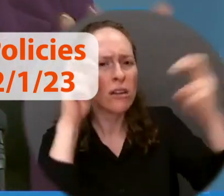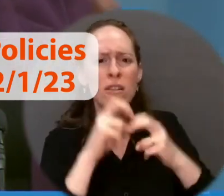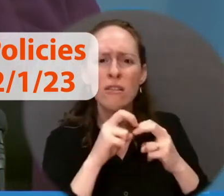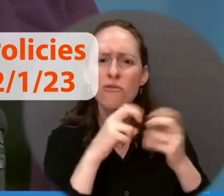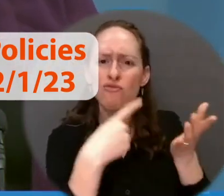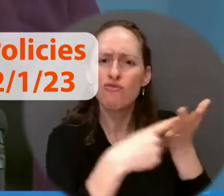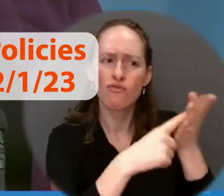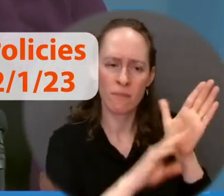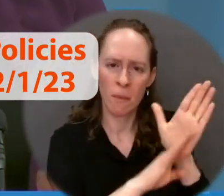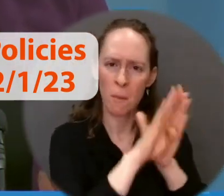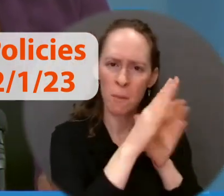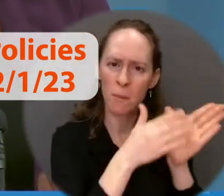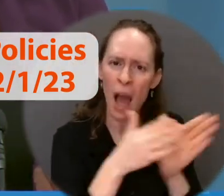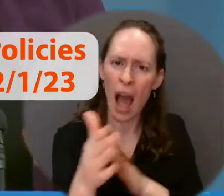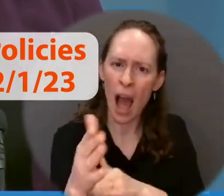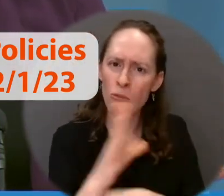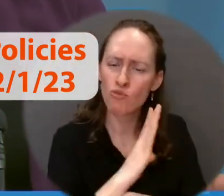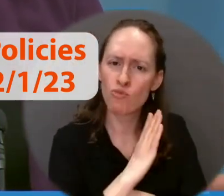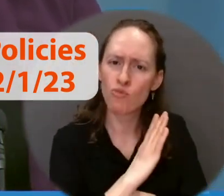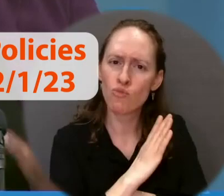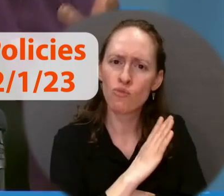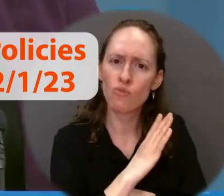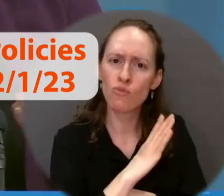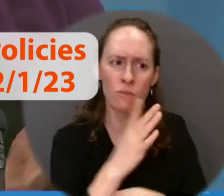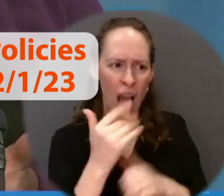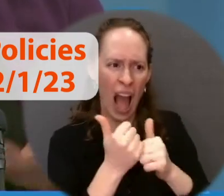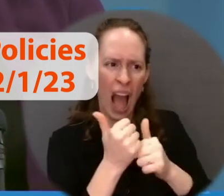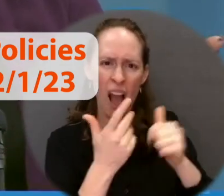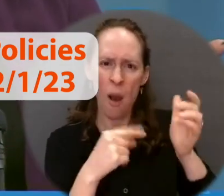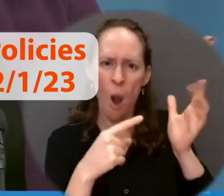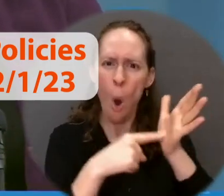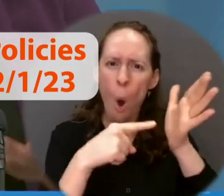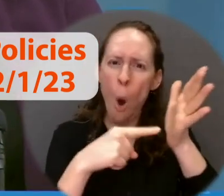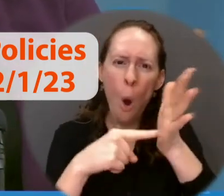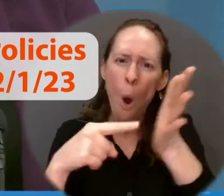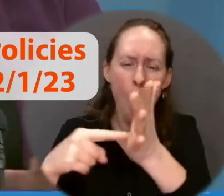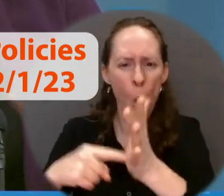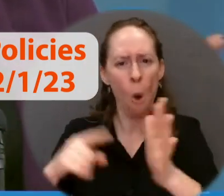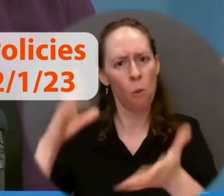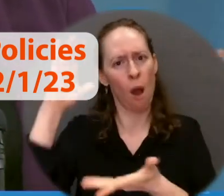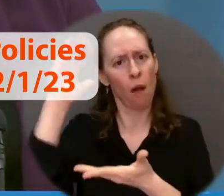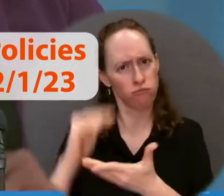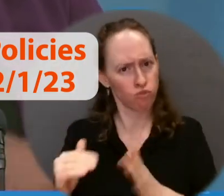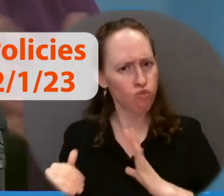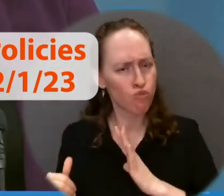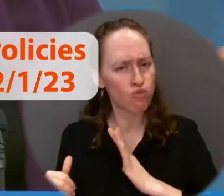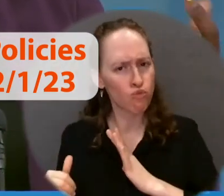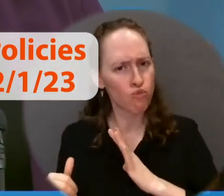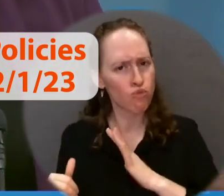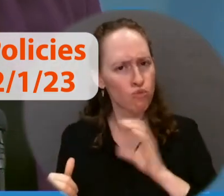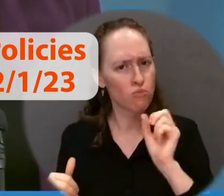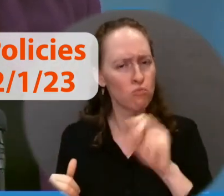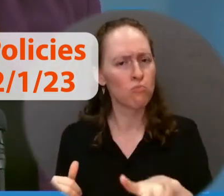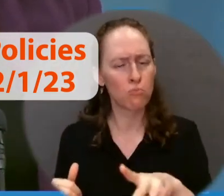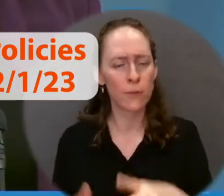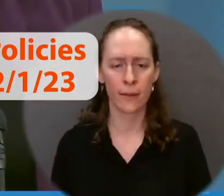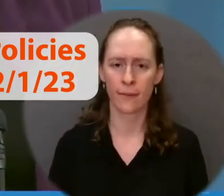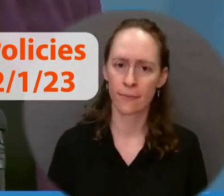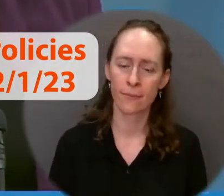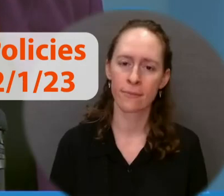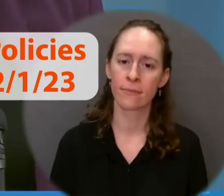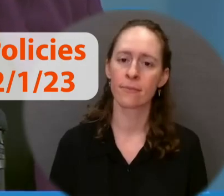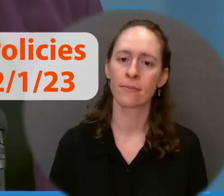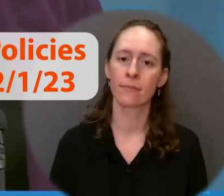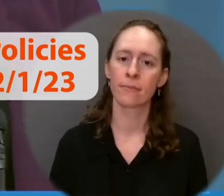ways to do that. And that's why he's been able to, in the last 2 years, we've talked about it, I just mentioned it, in record fashion,